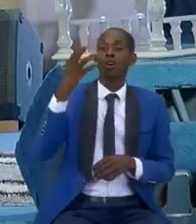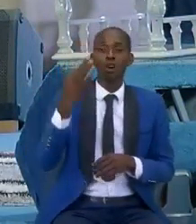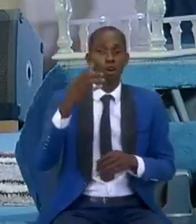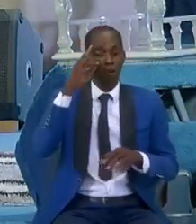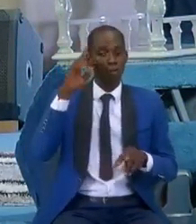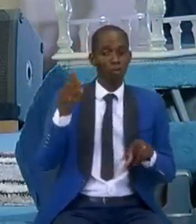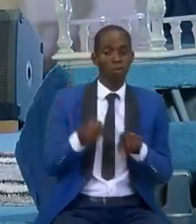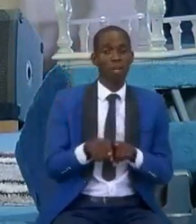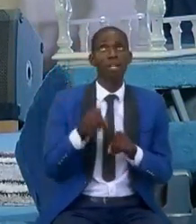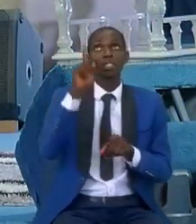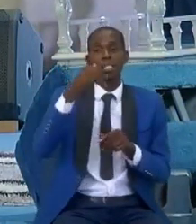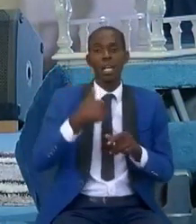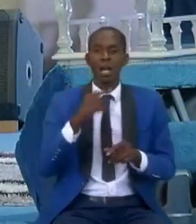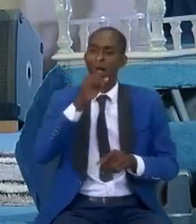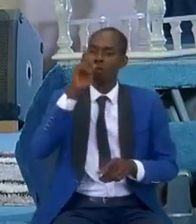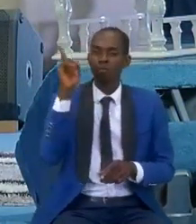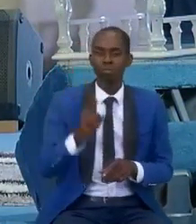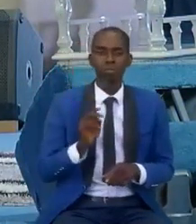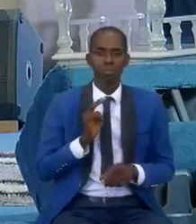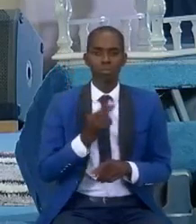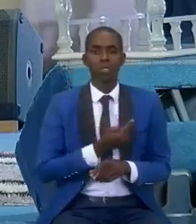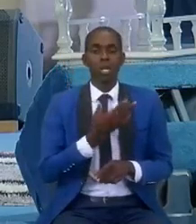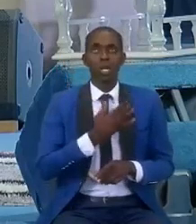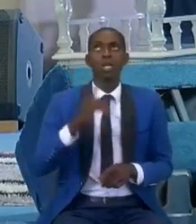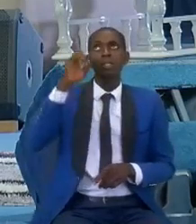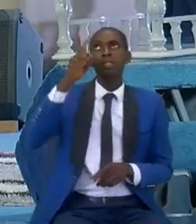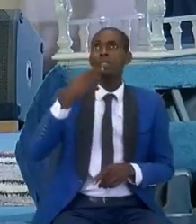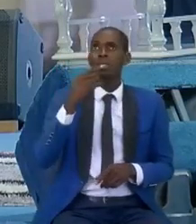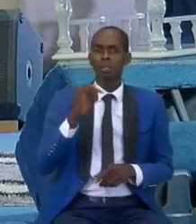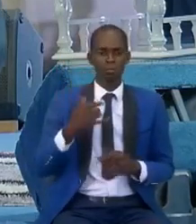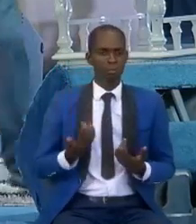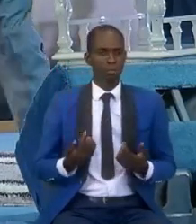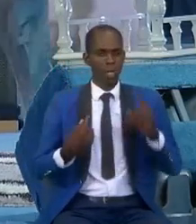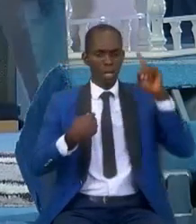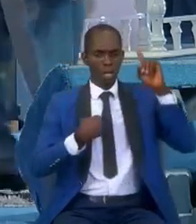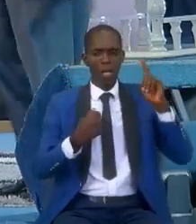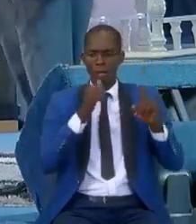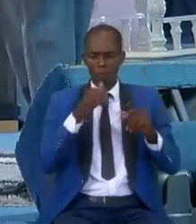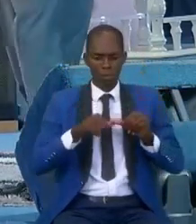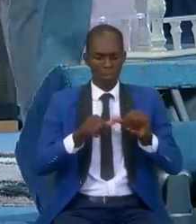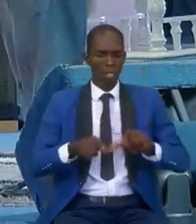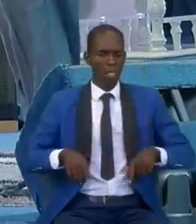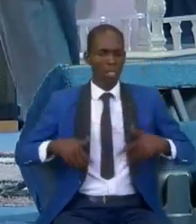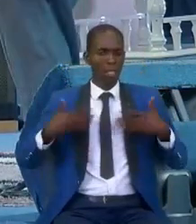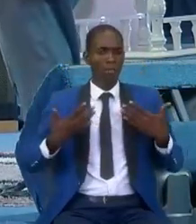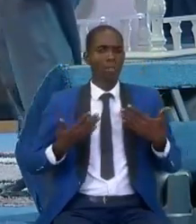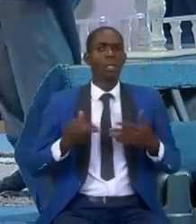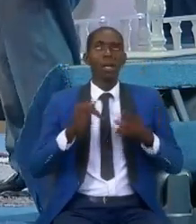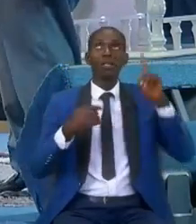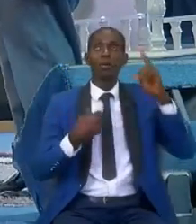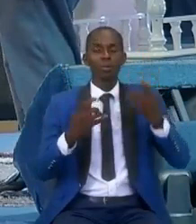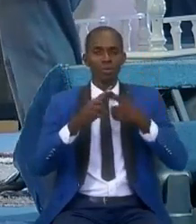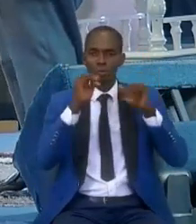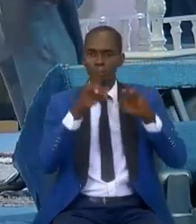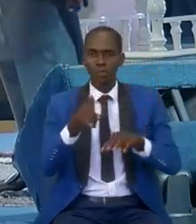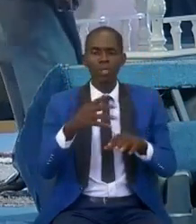I want to bless you, and I want to take everything of sin, everything of sickness, every satanic attack out of